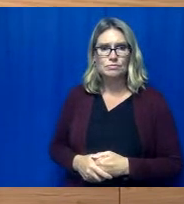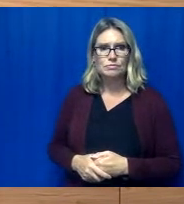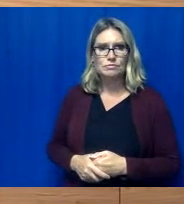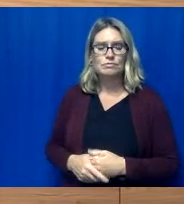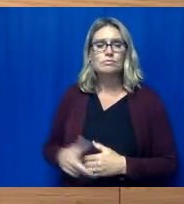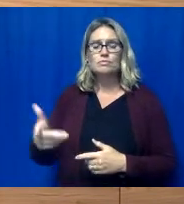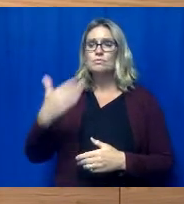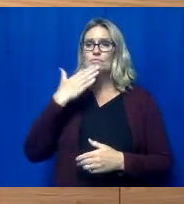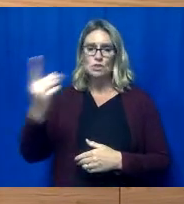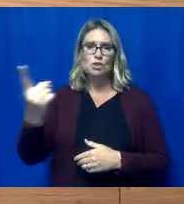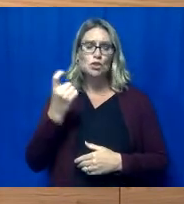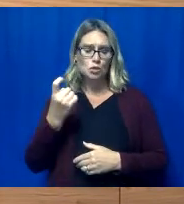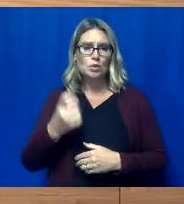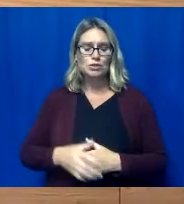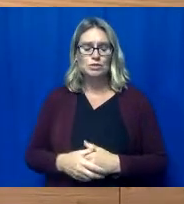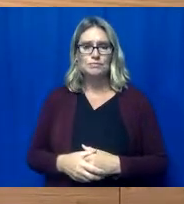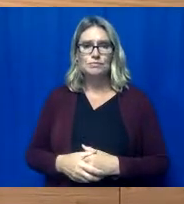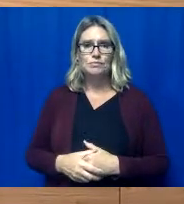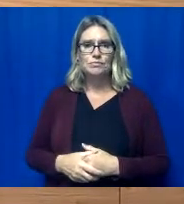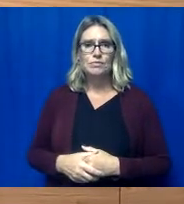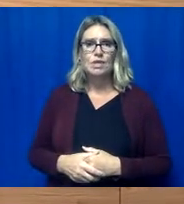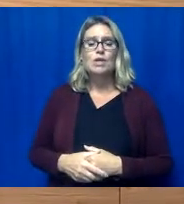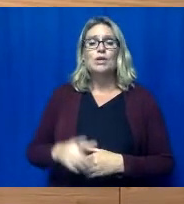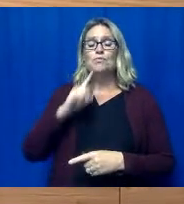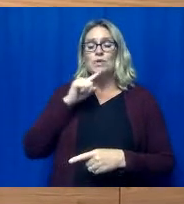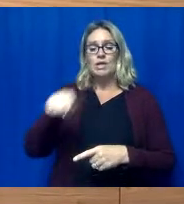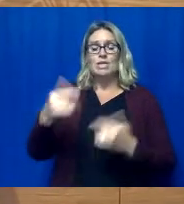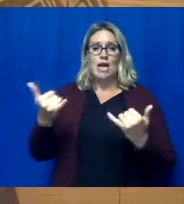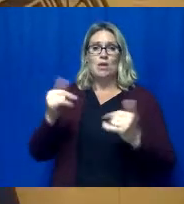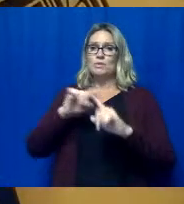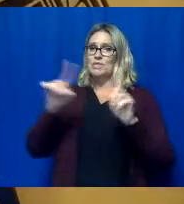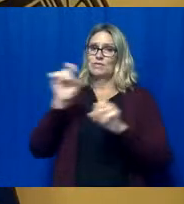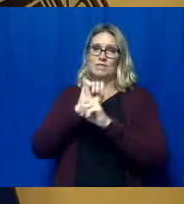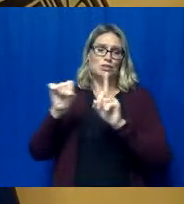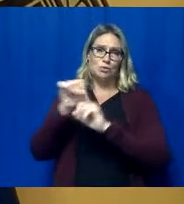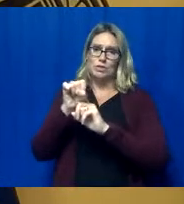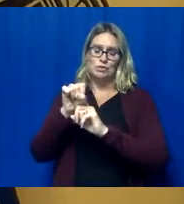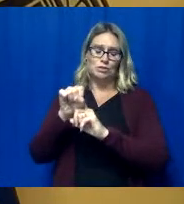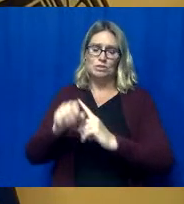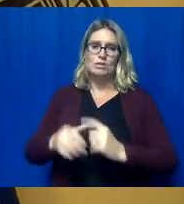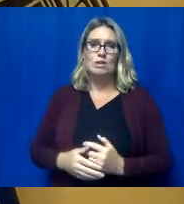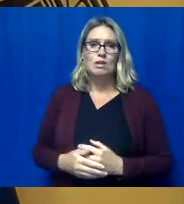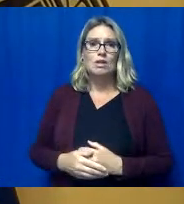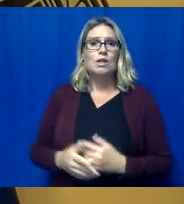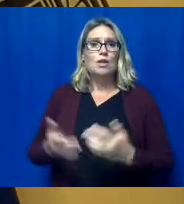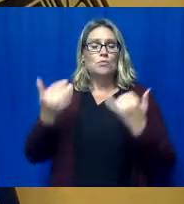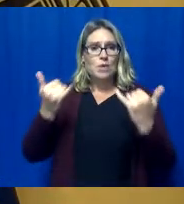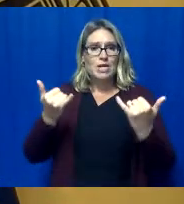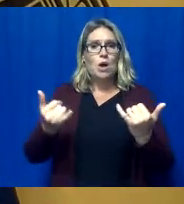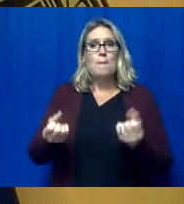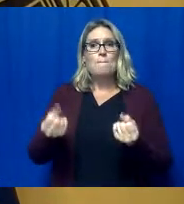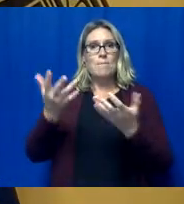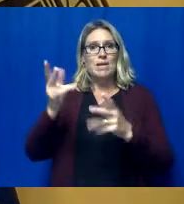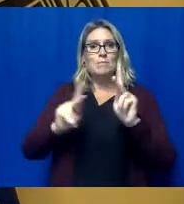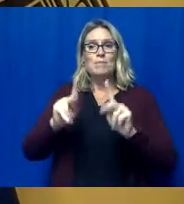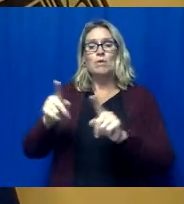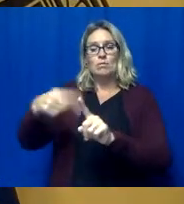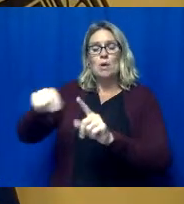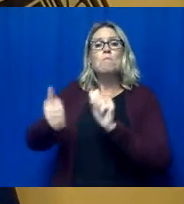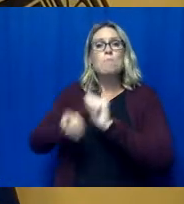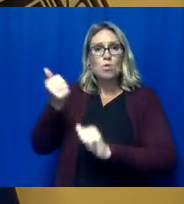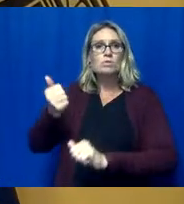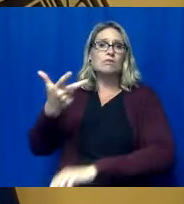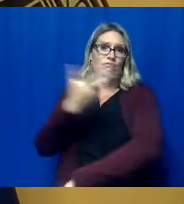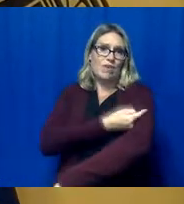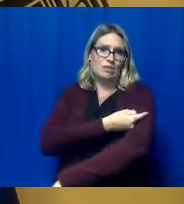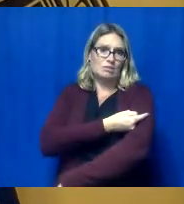Question. It really is a different situation now based on the fact that we do have a large amount of our population vaccinated. So that's really what we